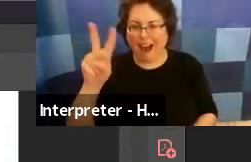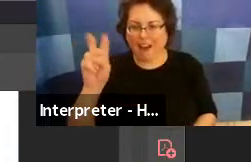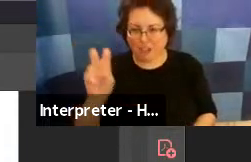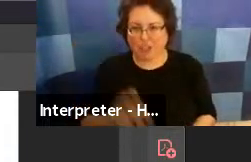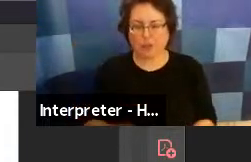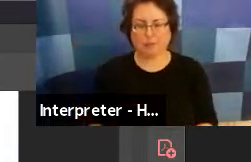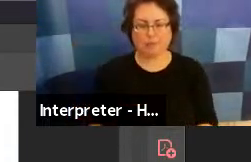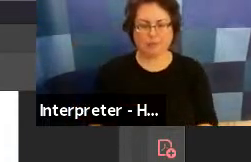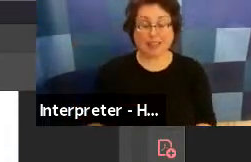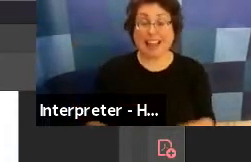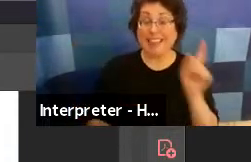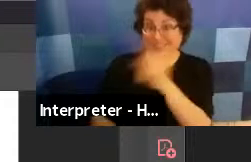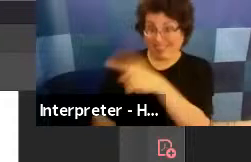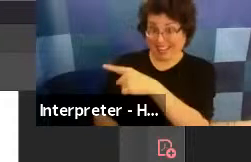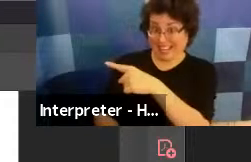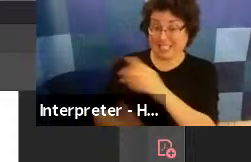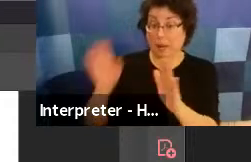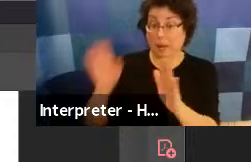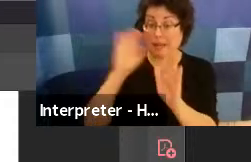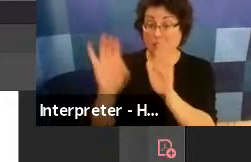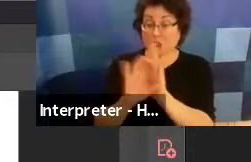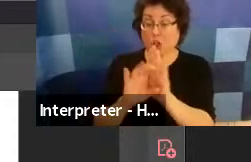And here we're showing a street view